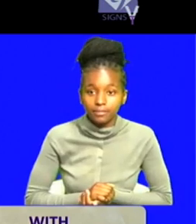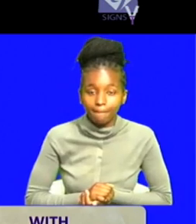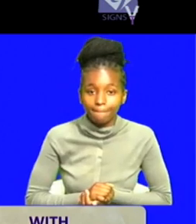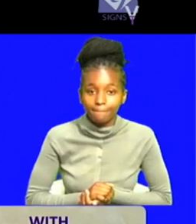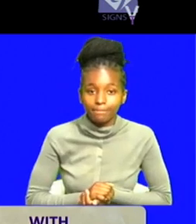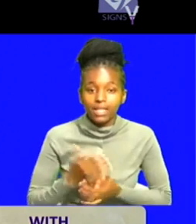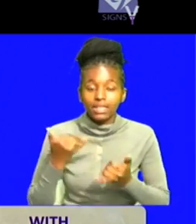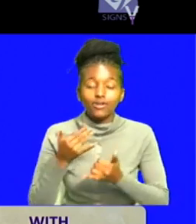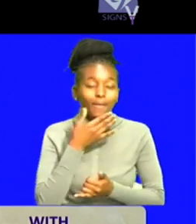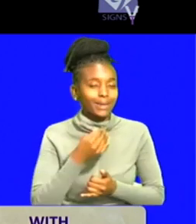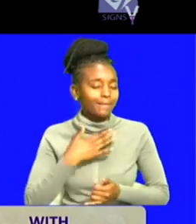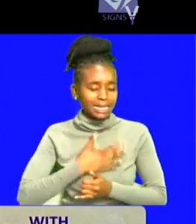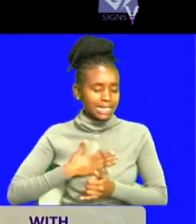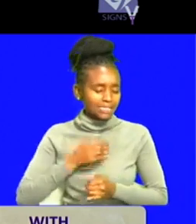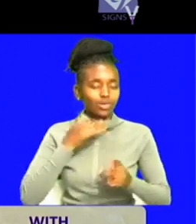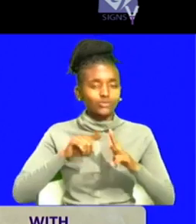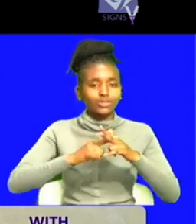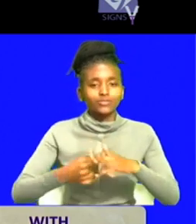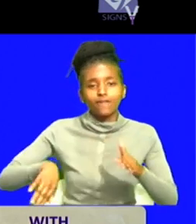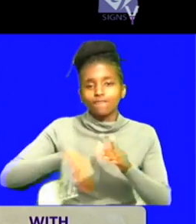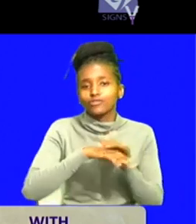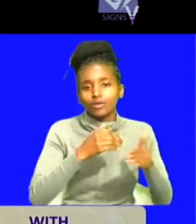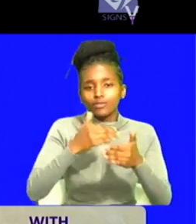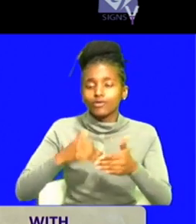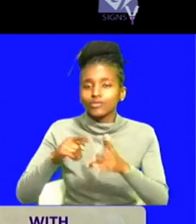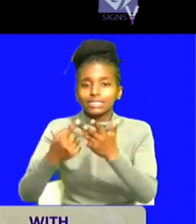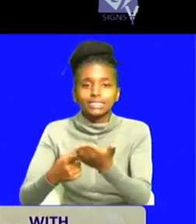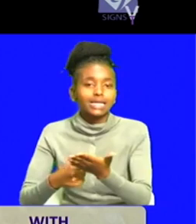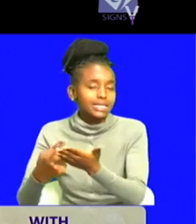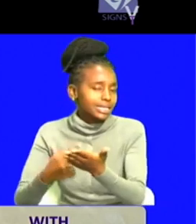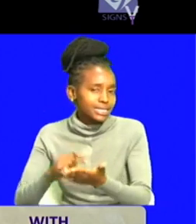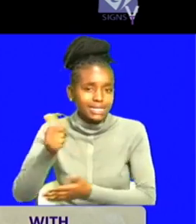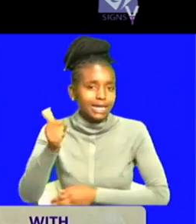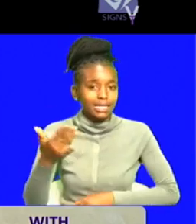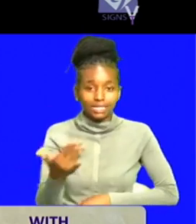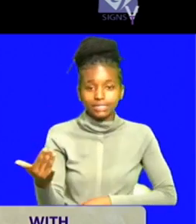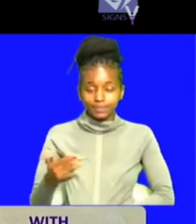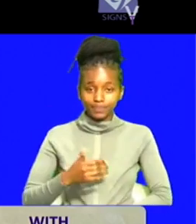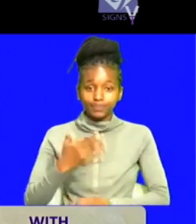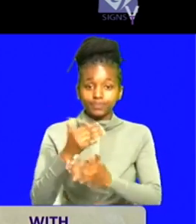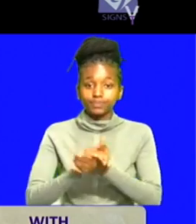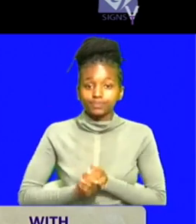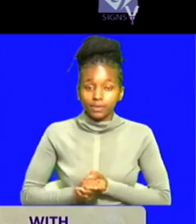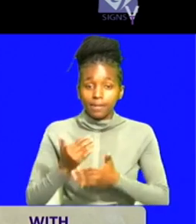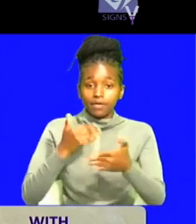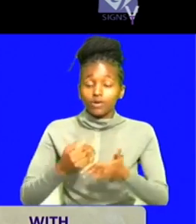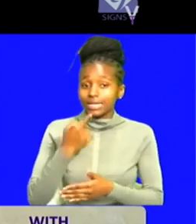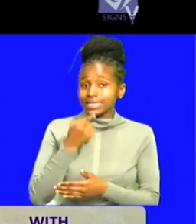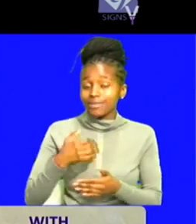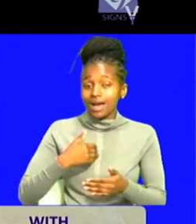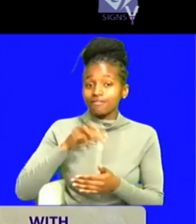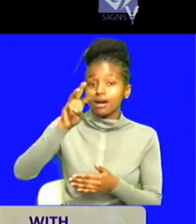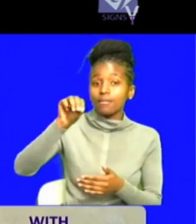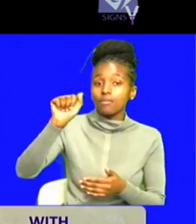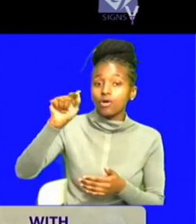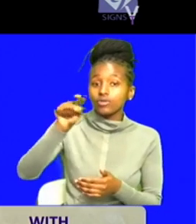Gentlemen, let's start with the football kwanza, sindio? Before twende into the thick of things, and of course, let's just like I mentioned, the Mozzart Bet Cup